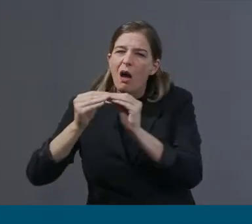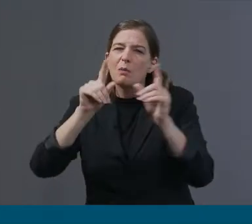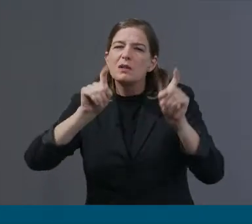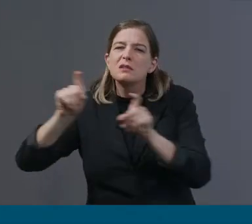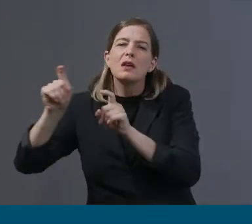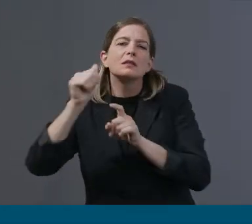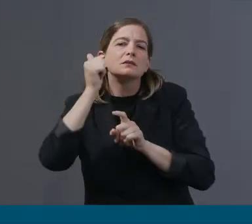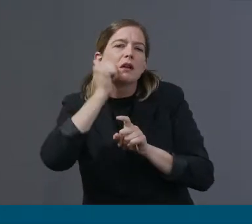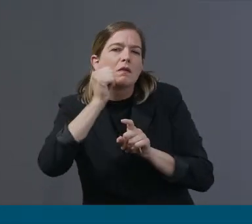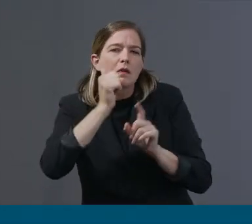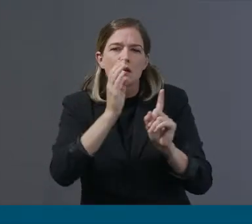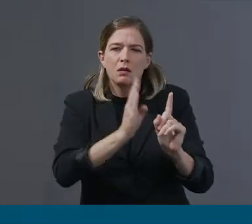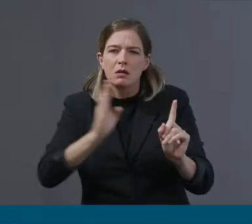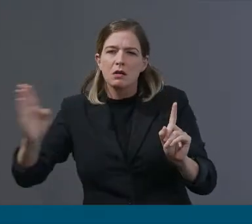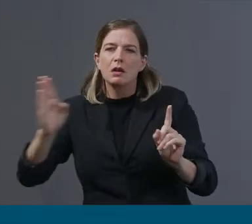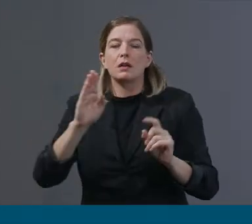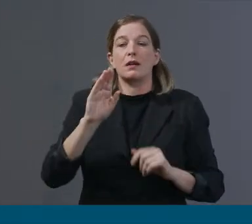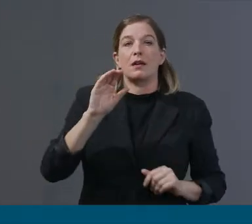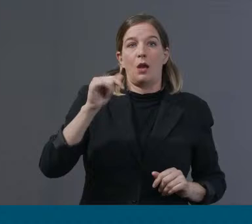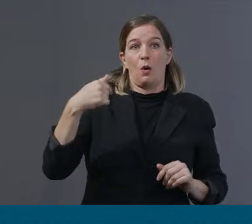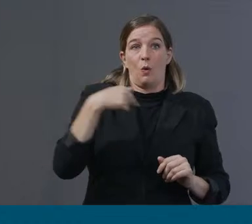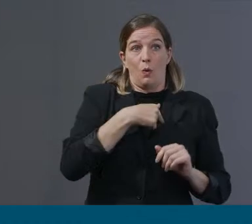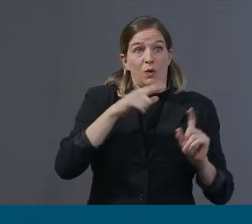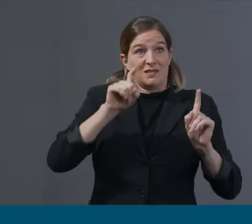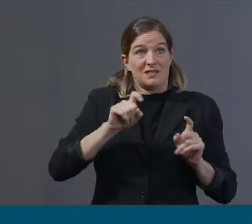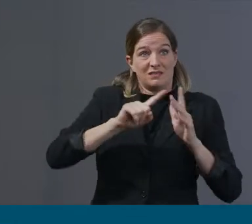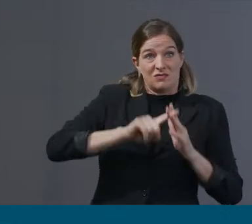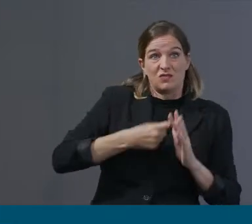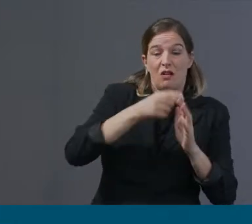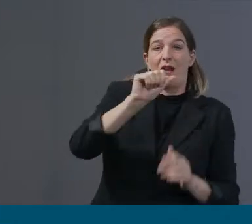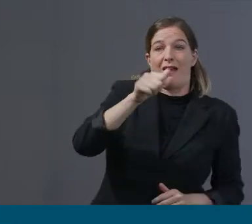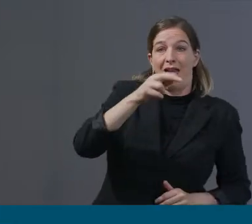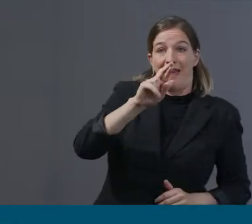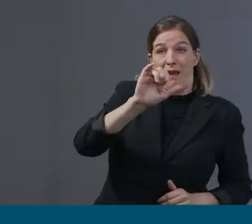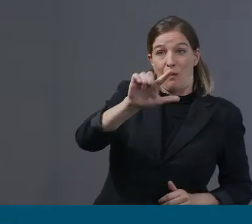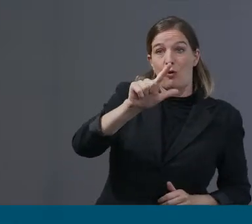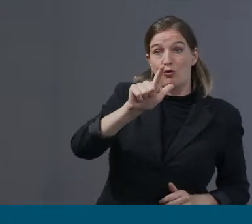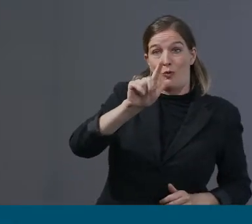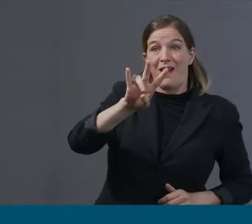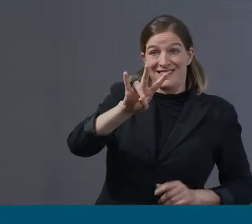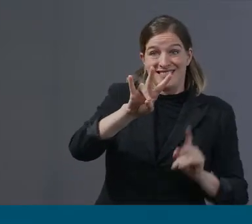Over 454,000 tests statewide,